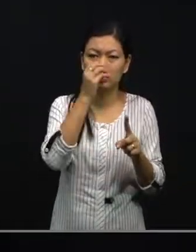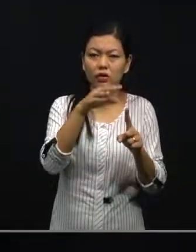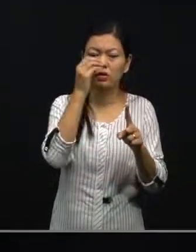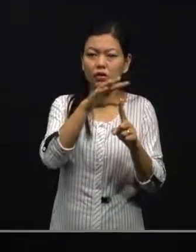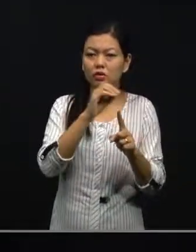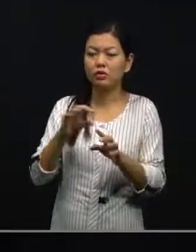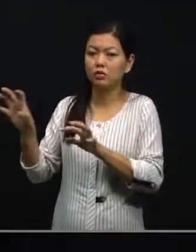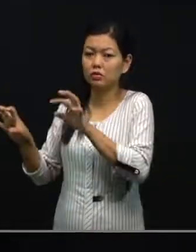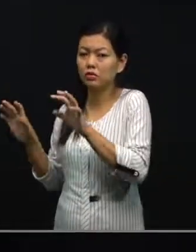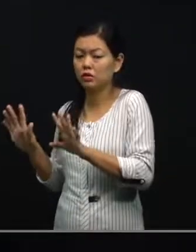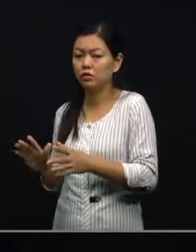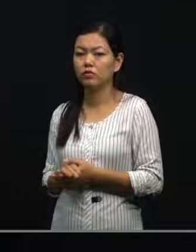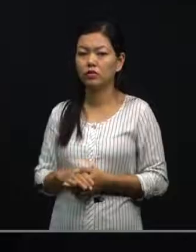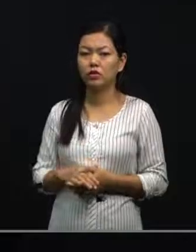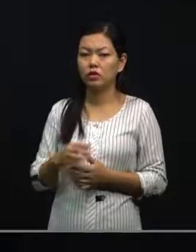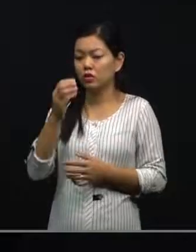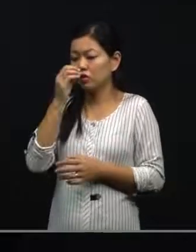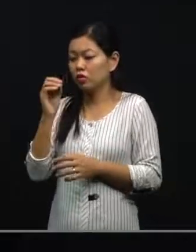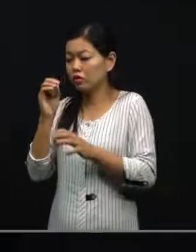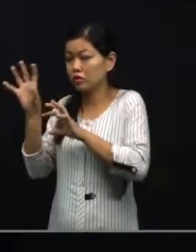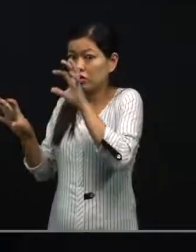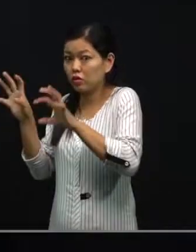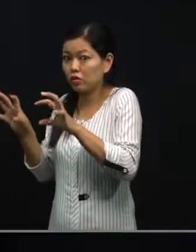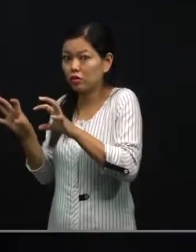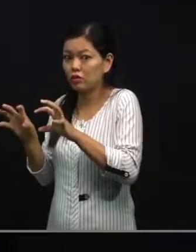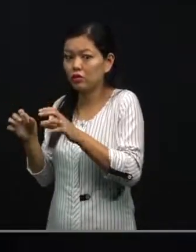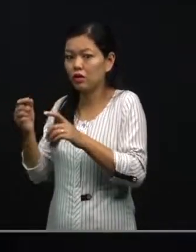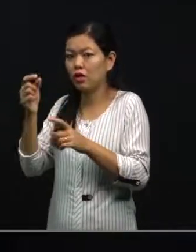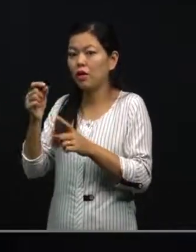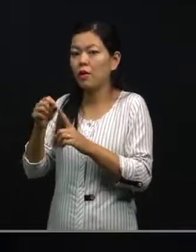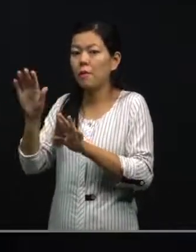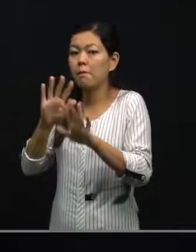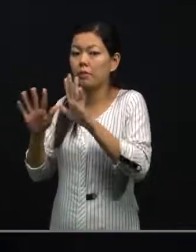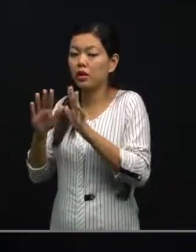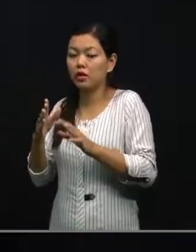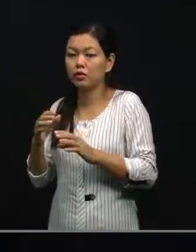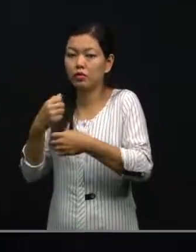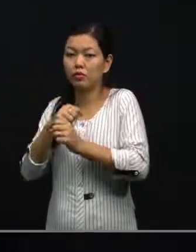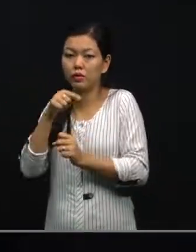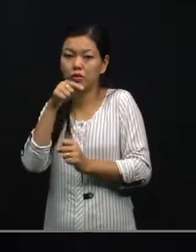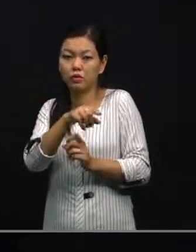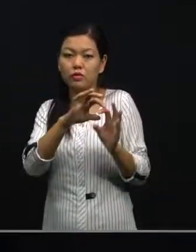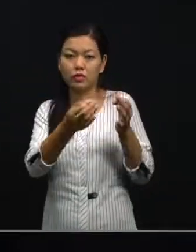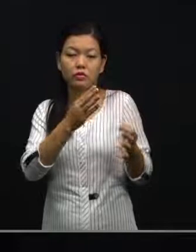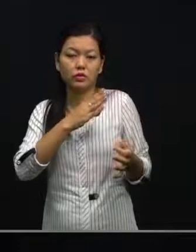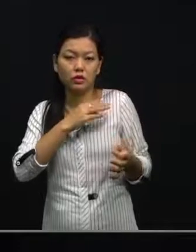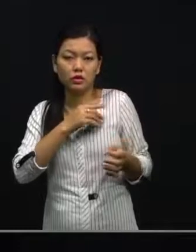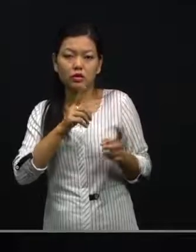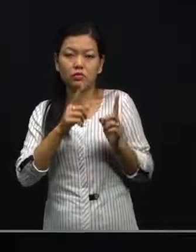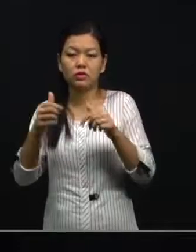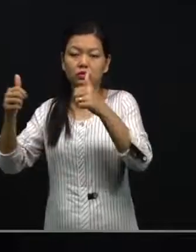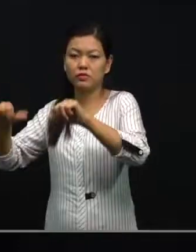scaring them, frightening them, he was being poured on with a jug of water, and all these kind